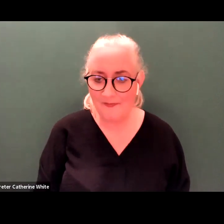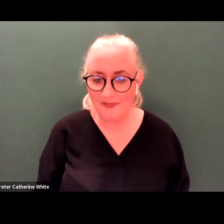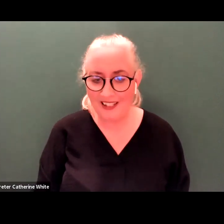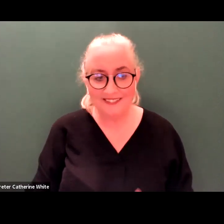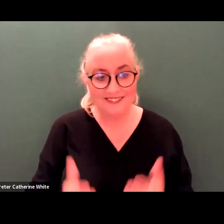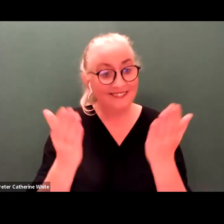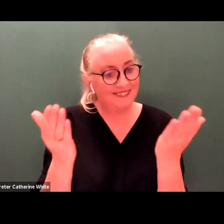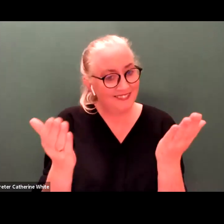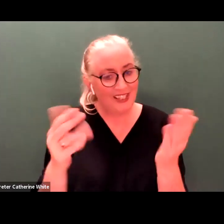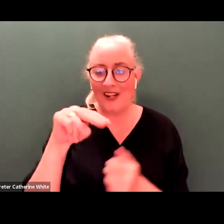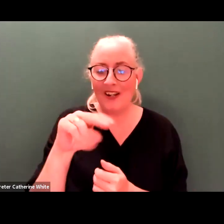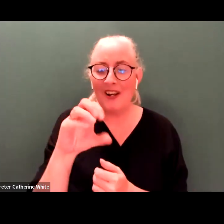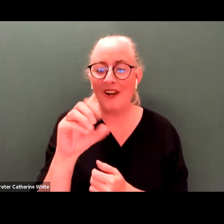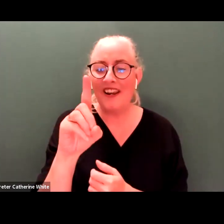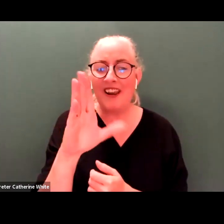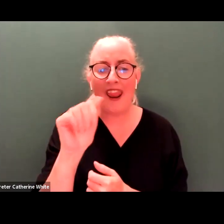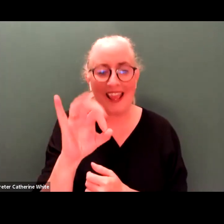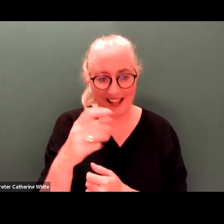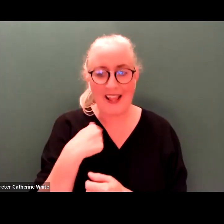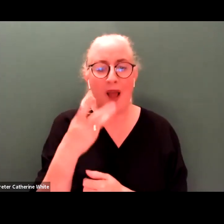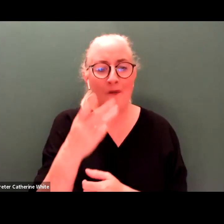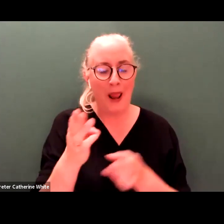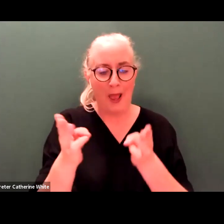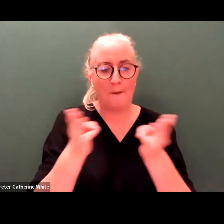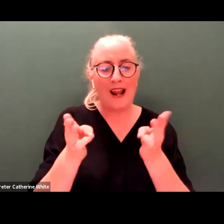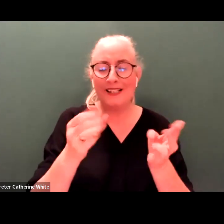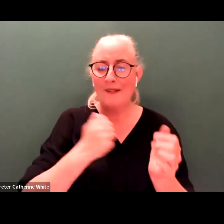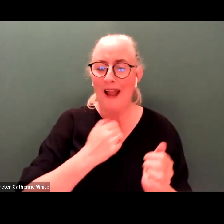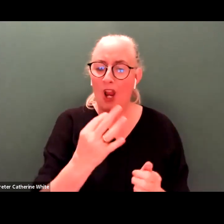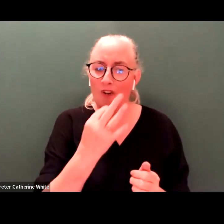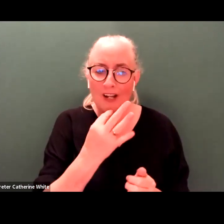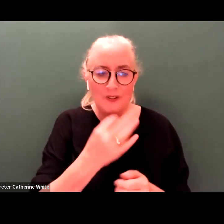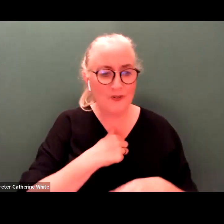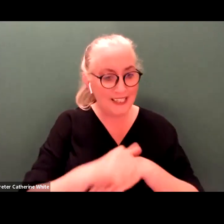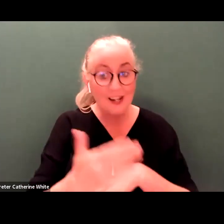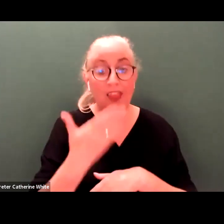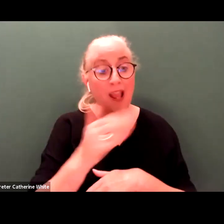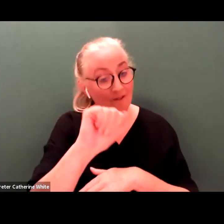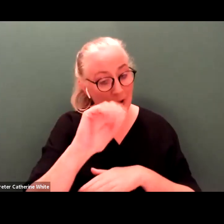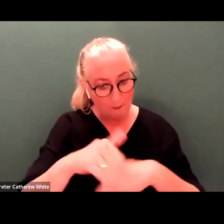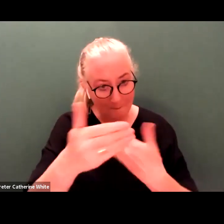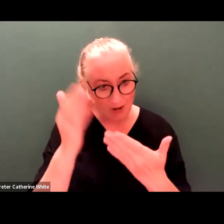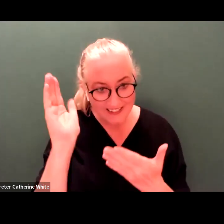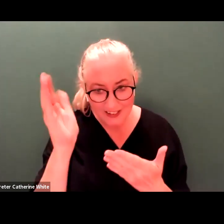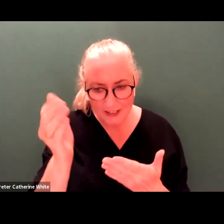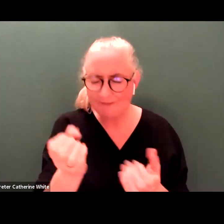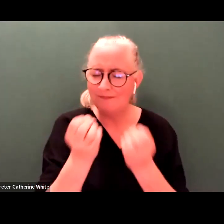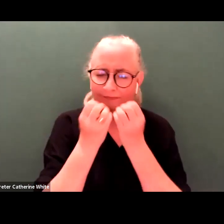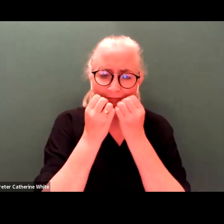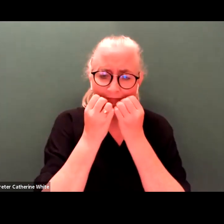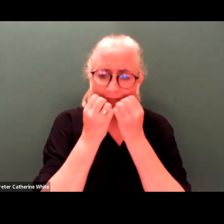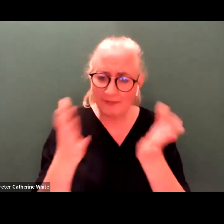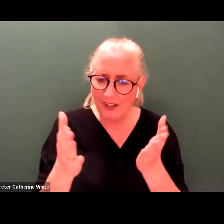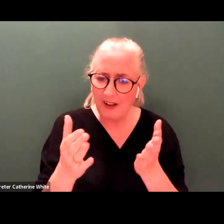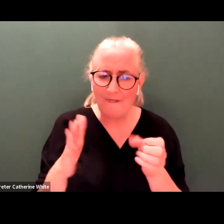Well, Nullig, I'm telling you now, I'm going to practice my gratitude and thank you. Thank you for your presentation. It was wonderful and full